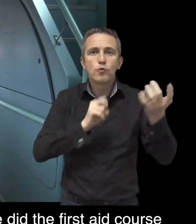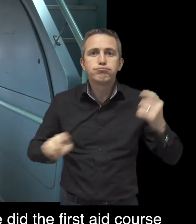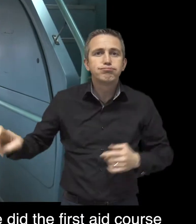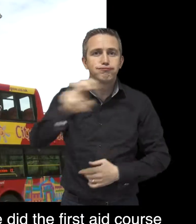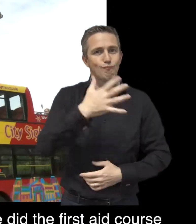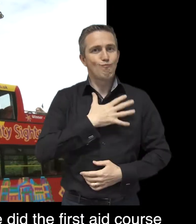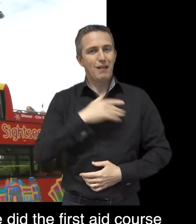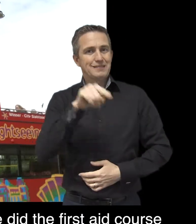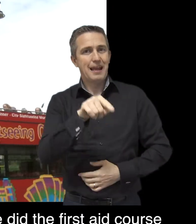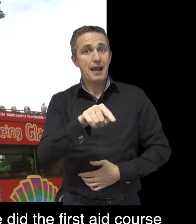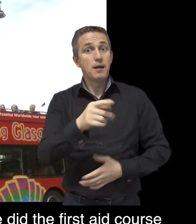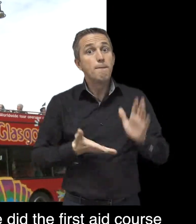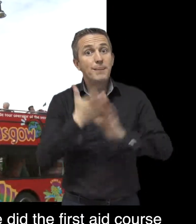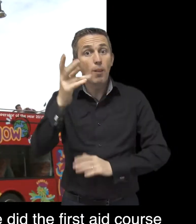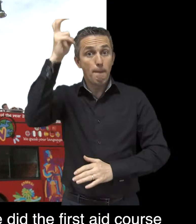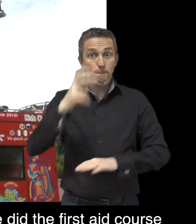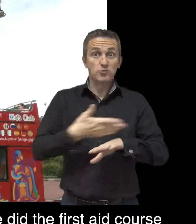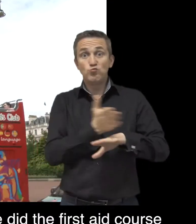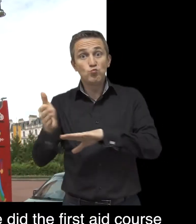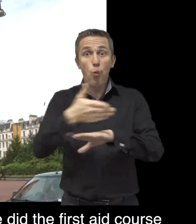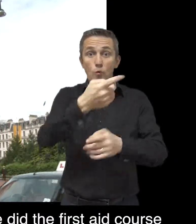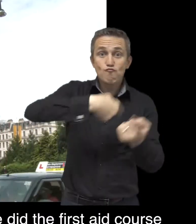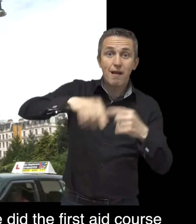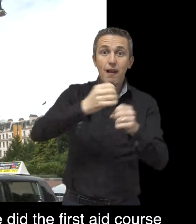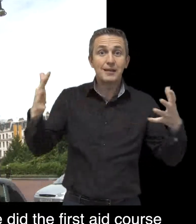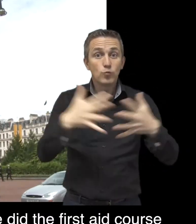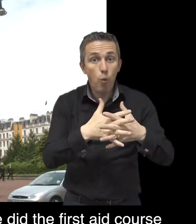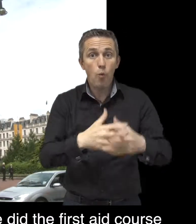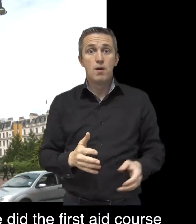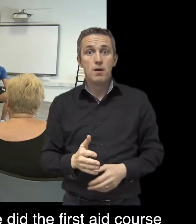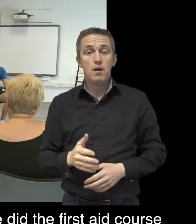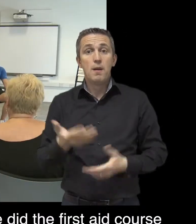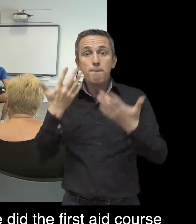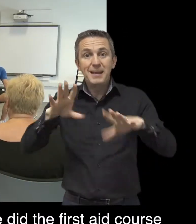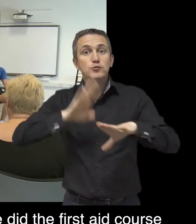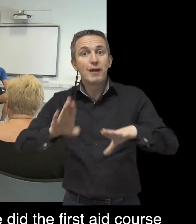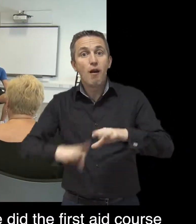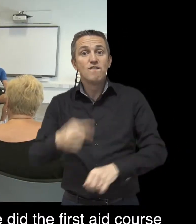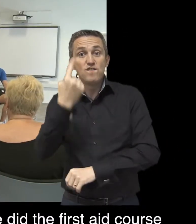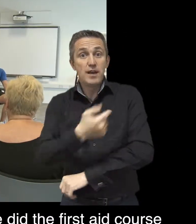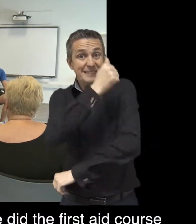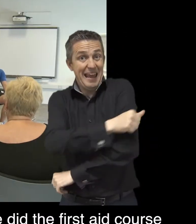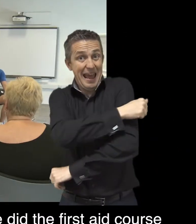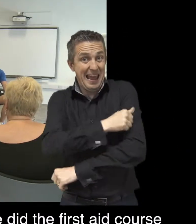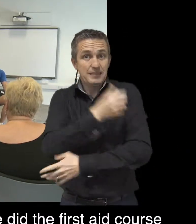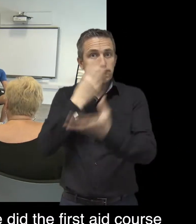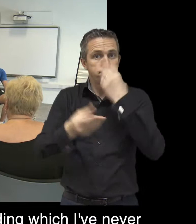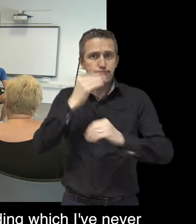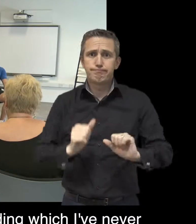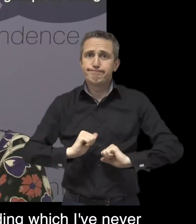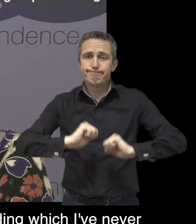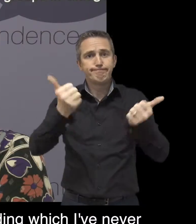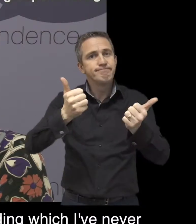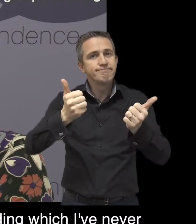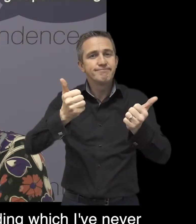have been, we did the bus tour, we did the first aid course, which was great. I thoroughly enjoyed the first aid course.